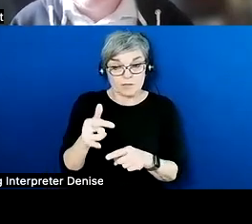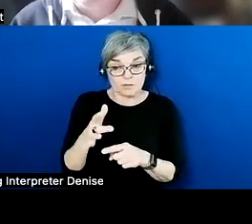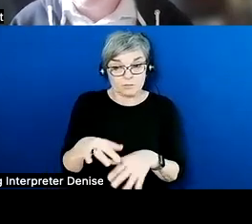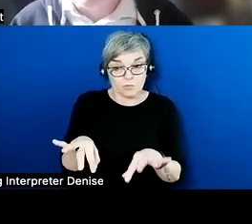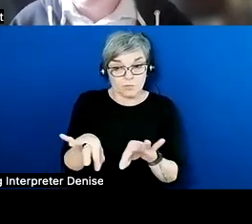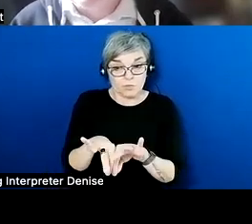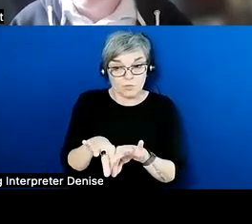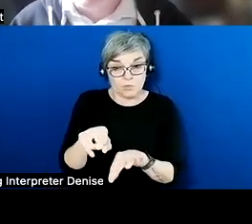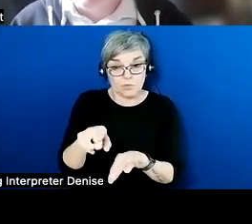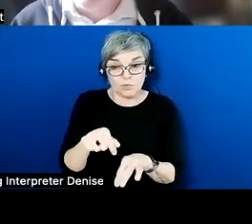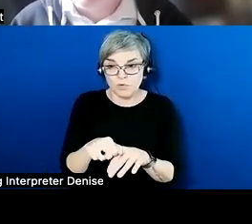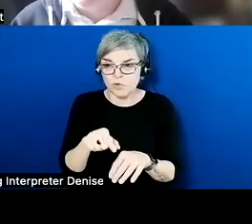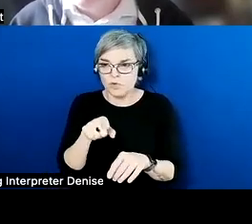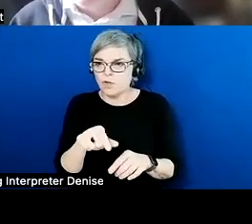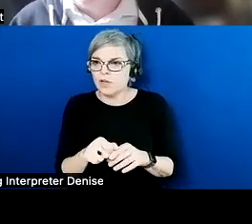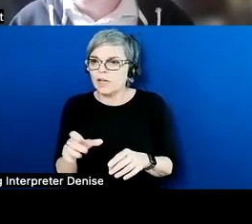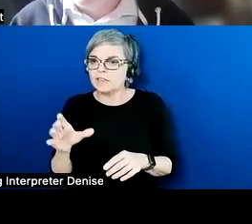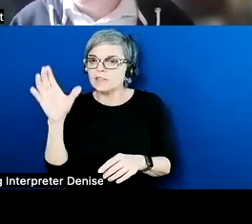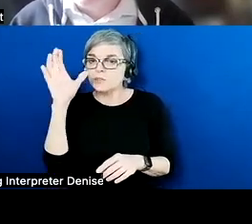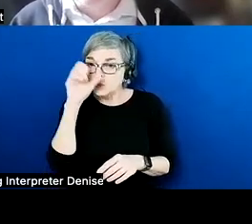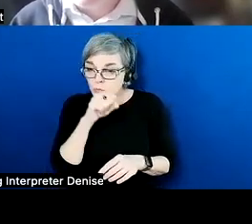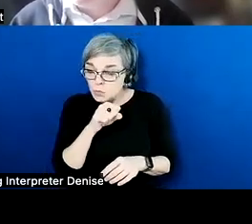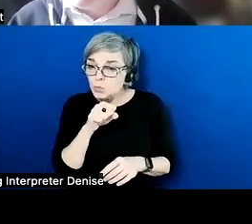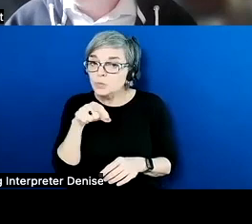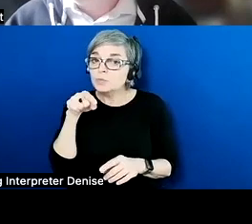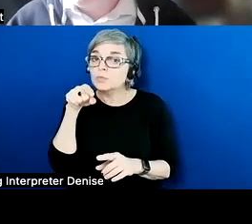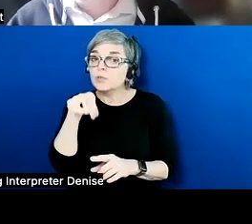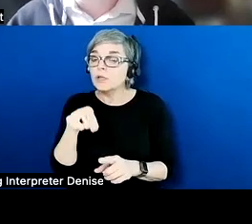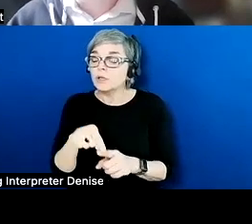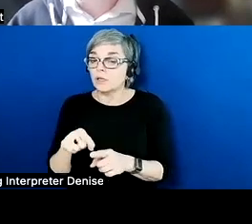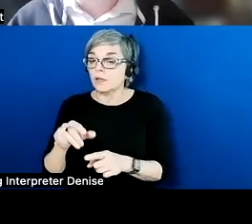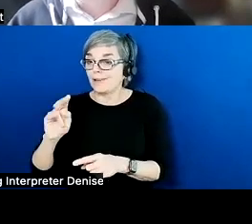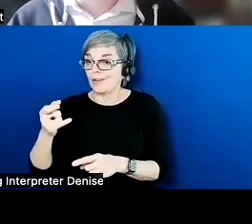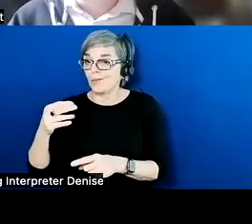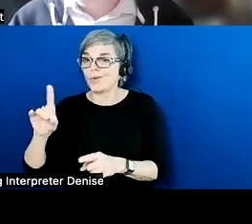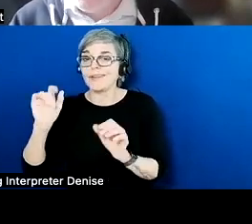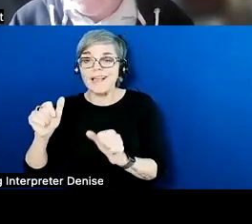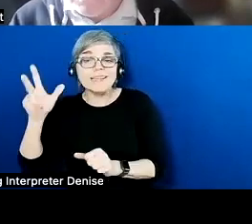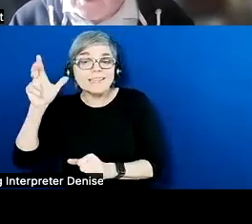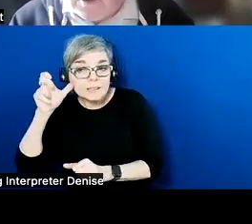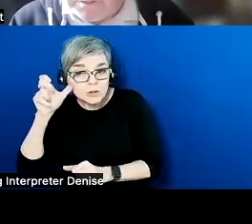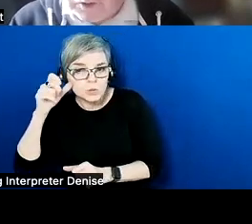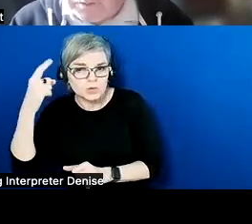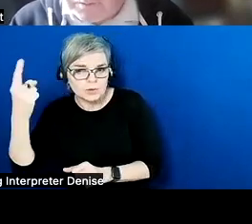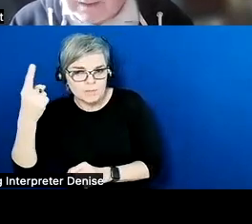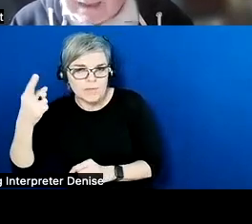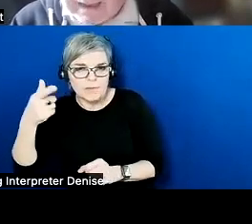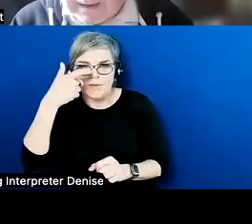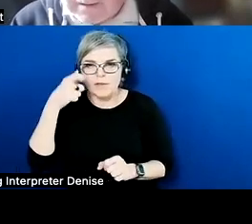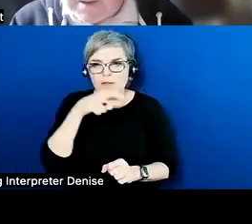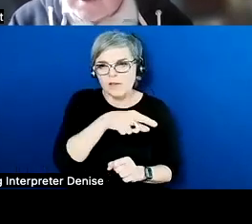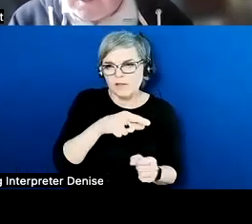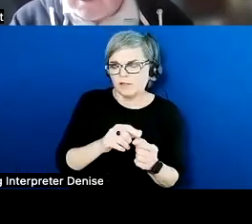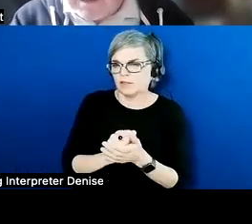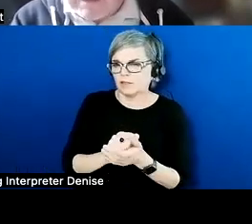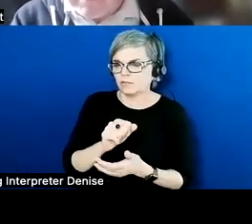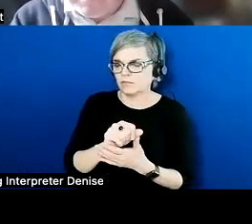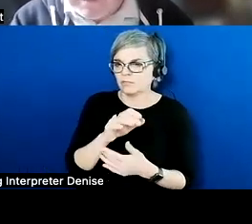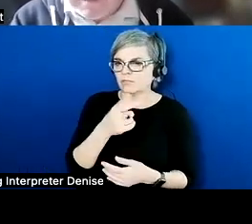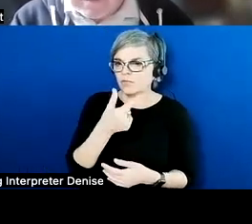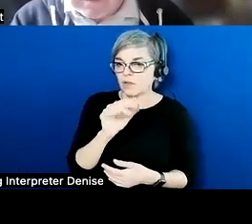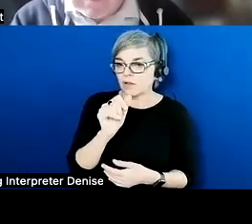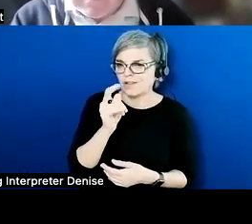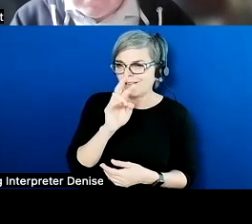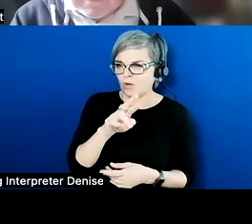makes. She responded to. The truth is, Anne, I don't know off the top of my head what level